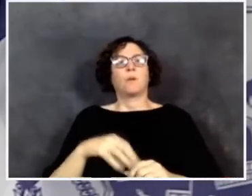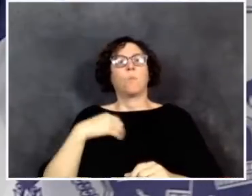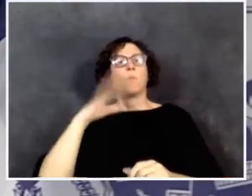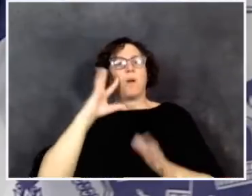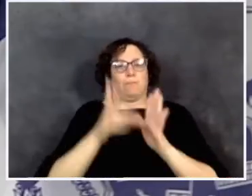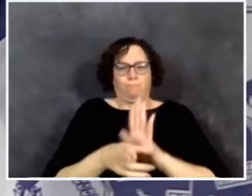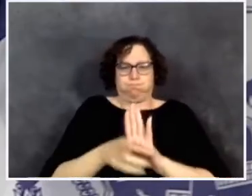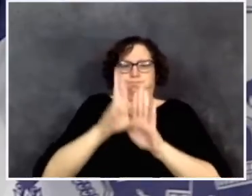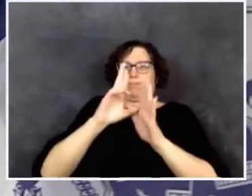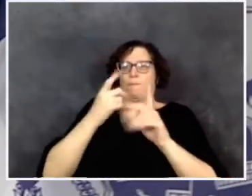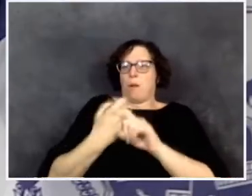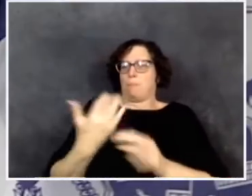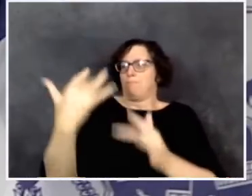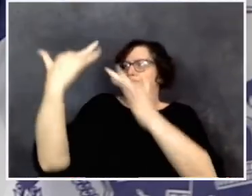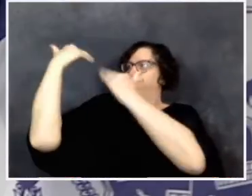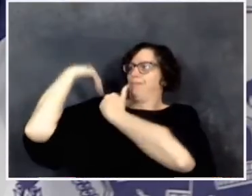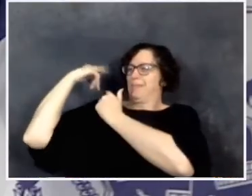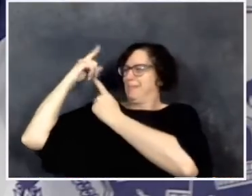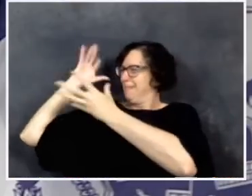the entire nation.